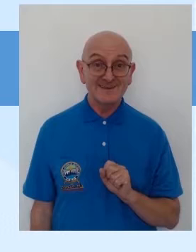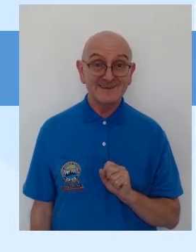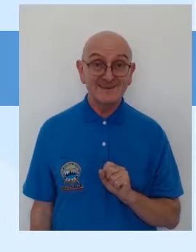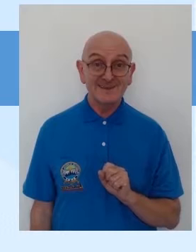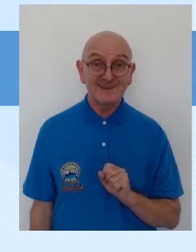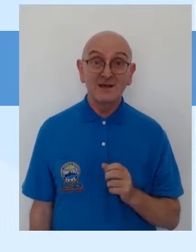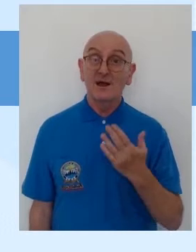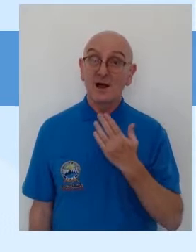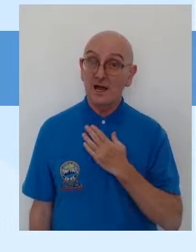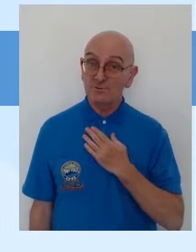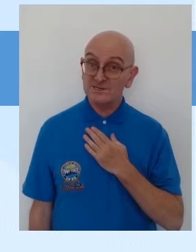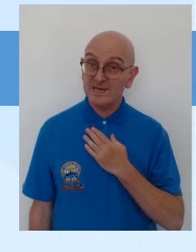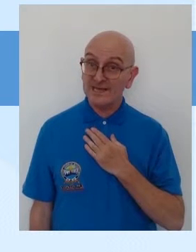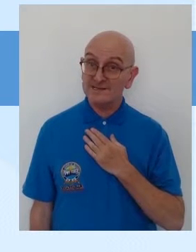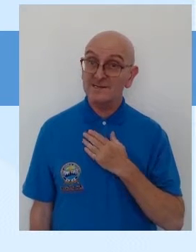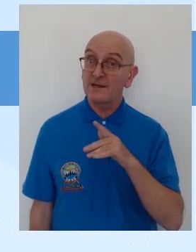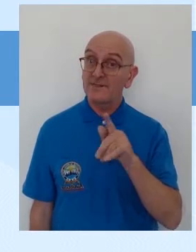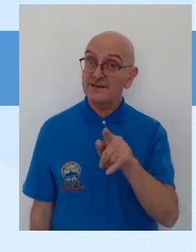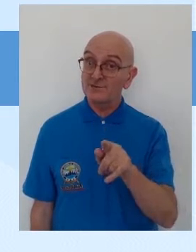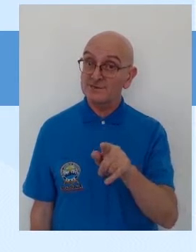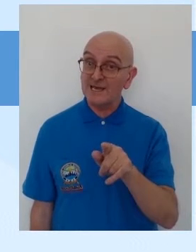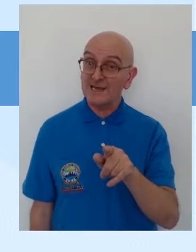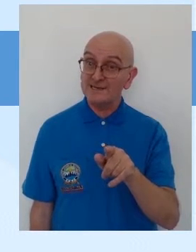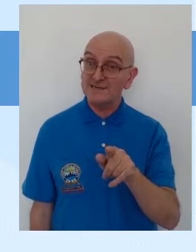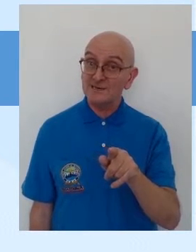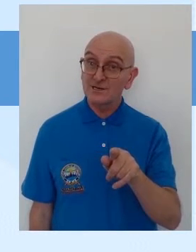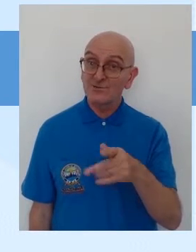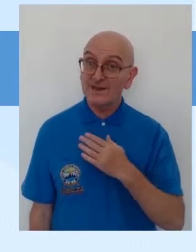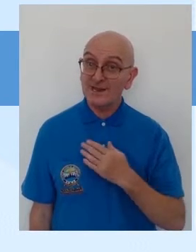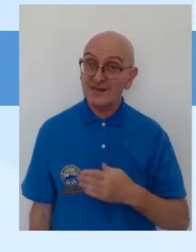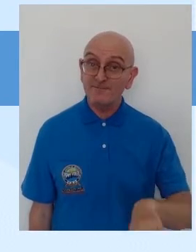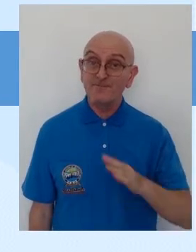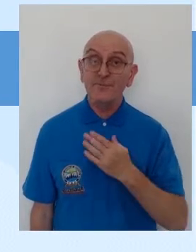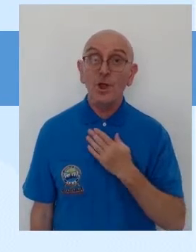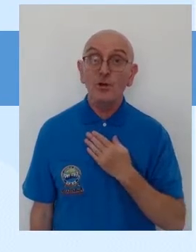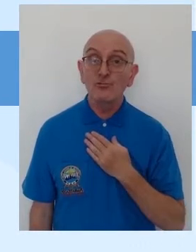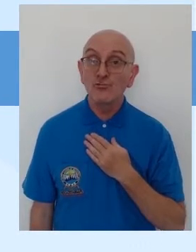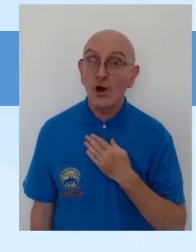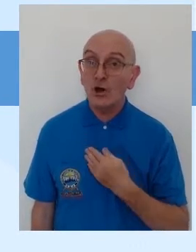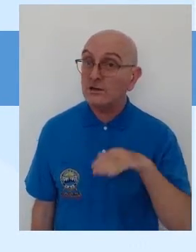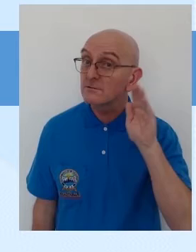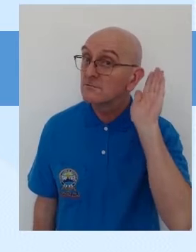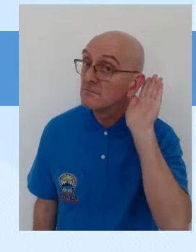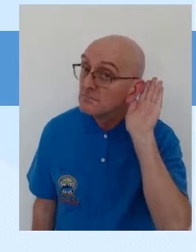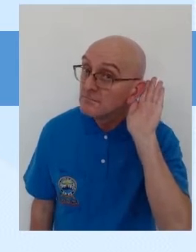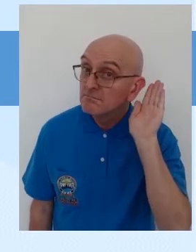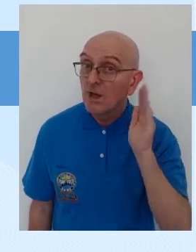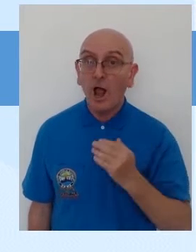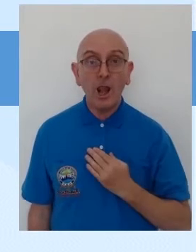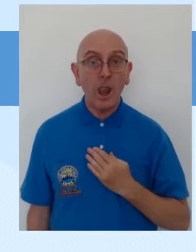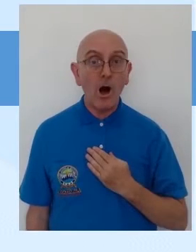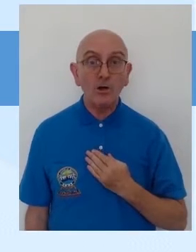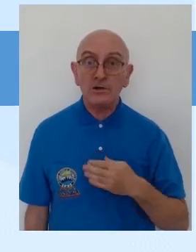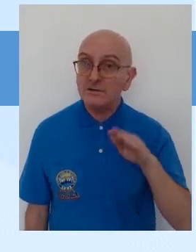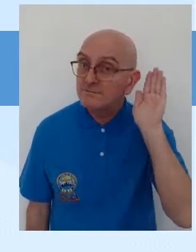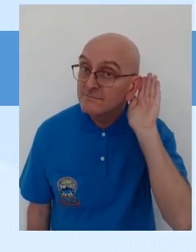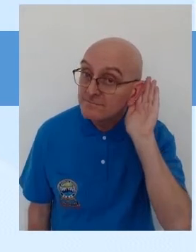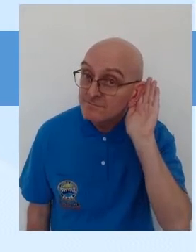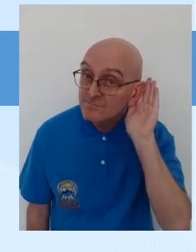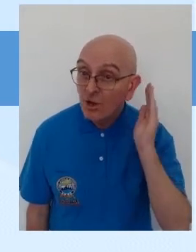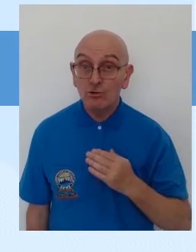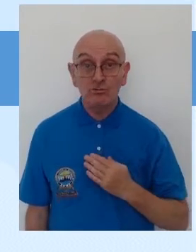practice. I will say it and then you say it. You ready? Rock,